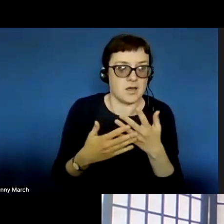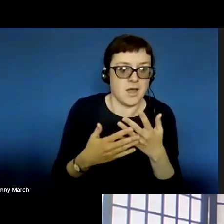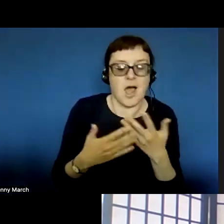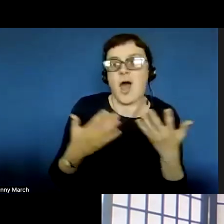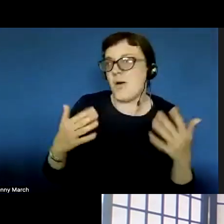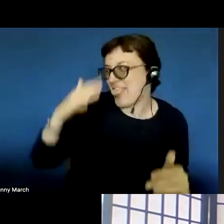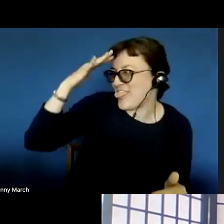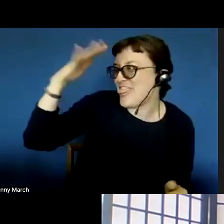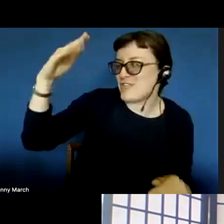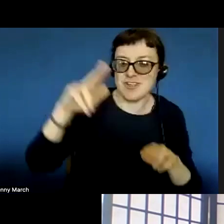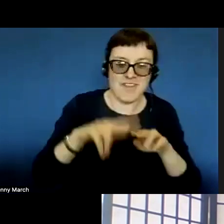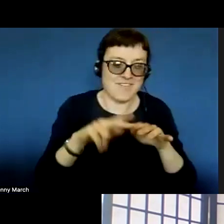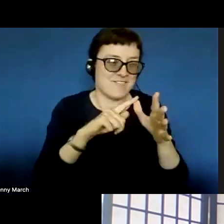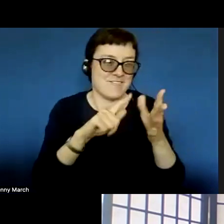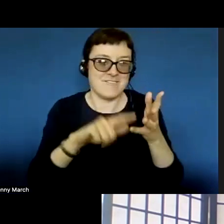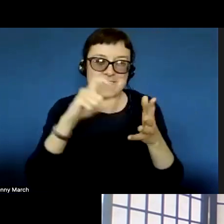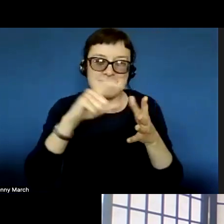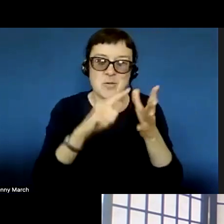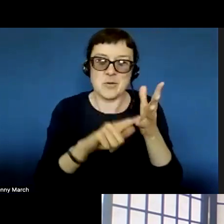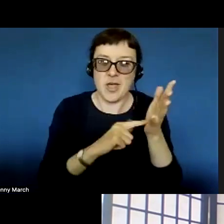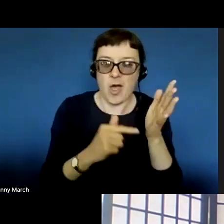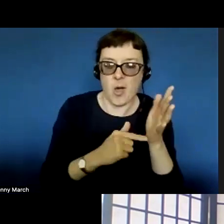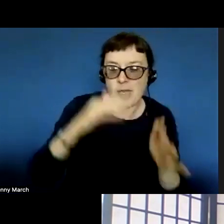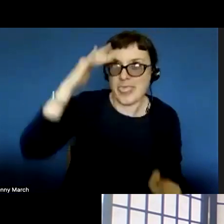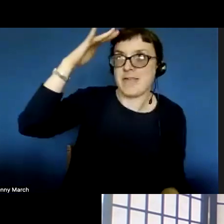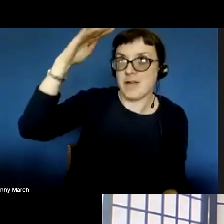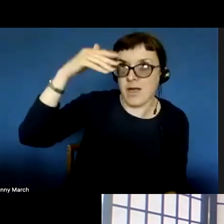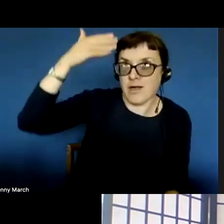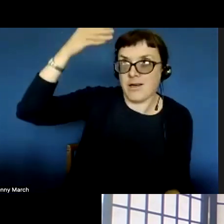and stuff like that. So